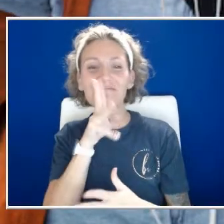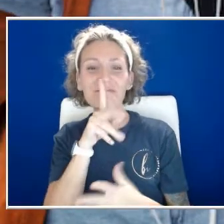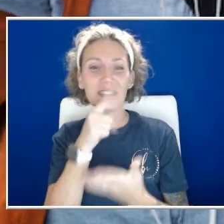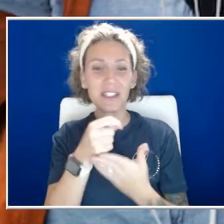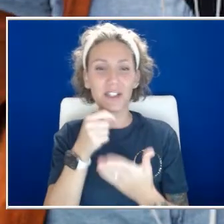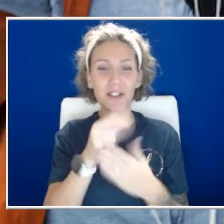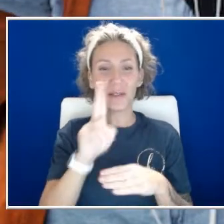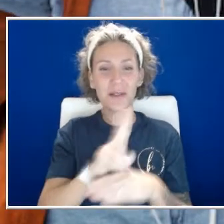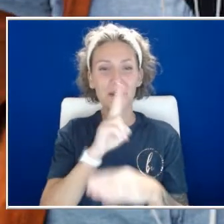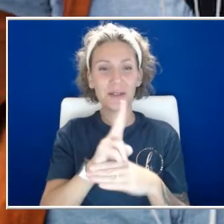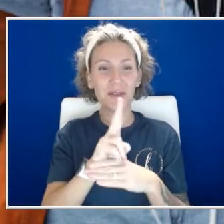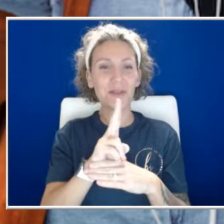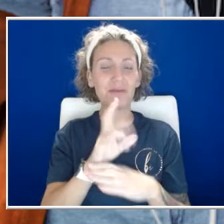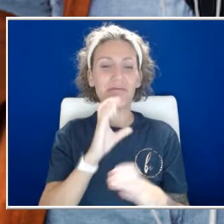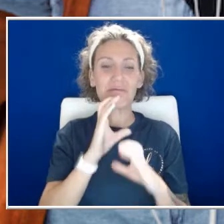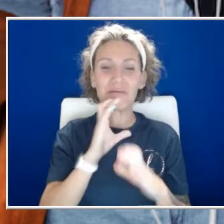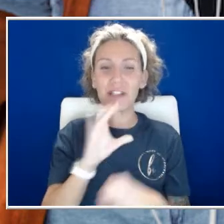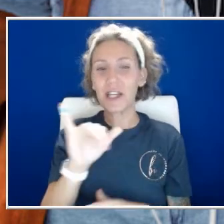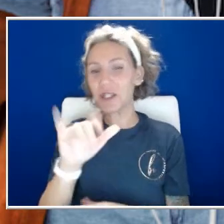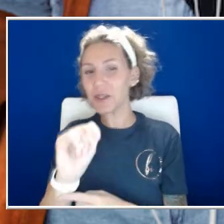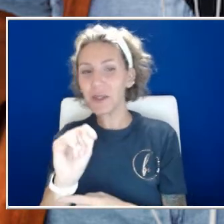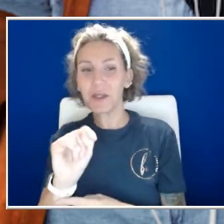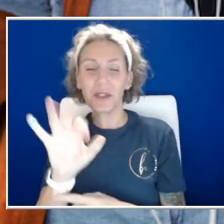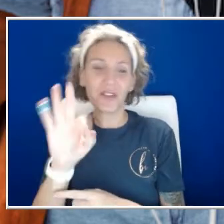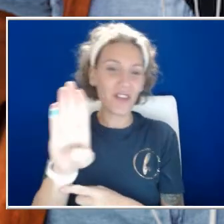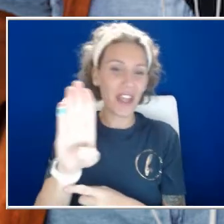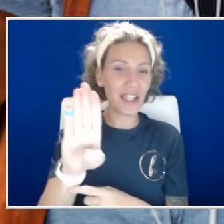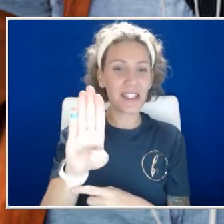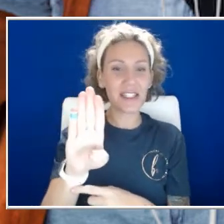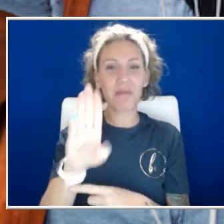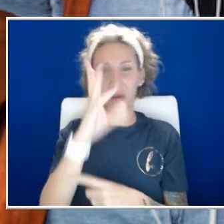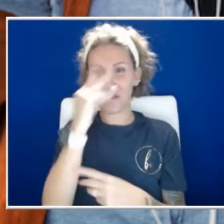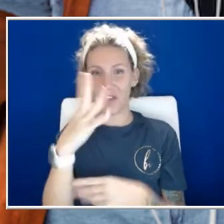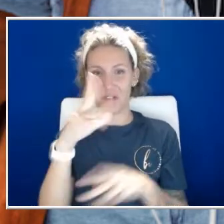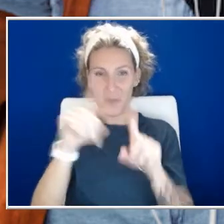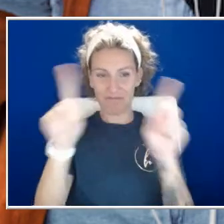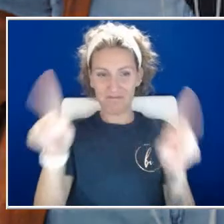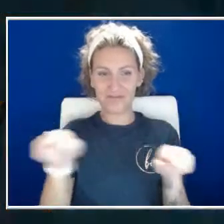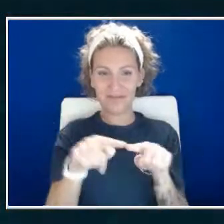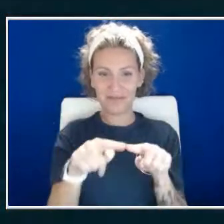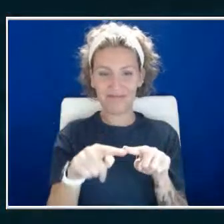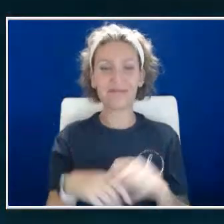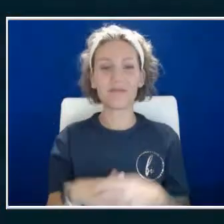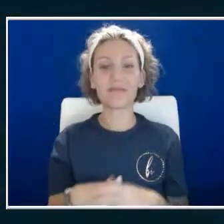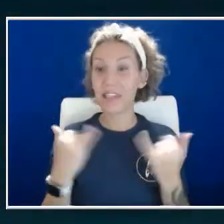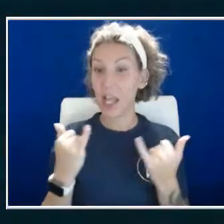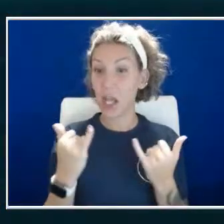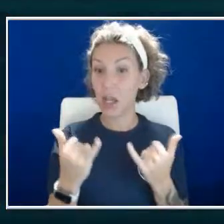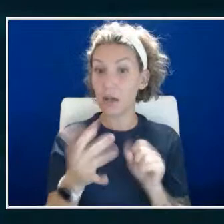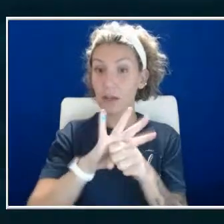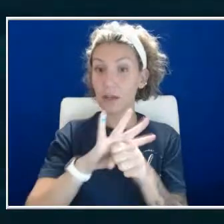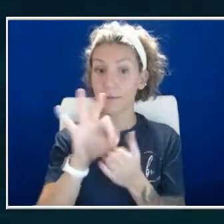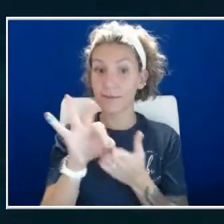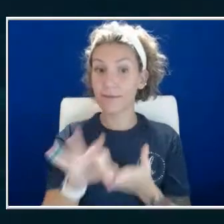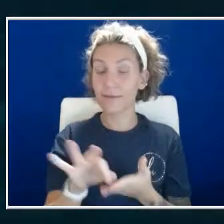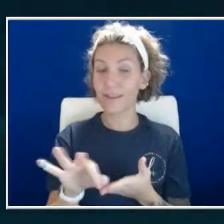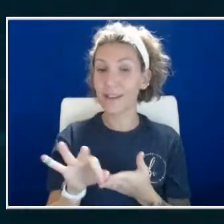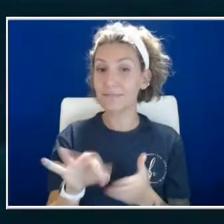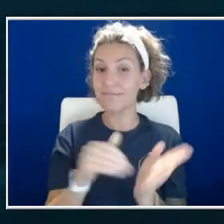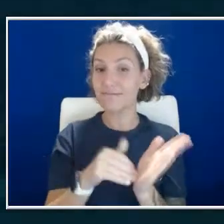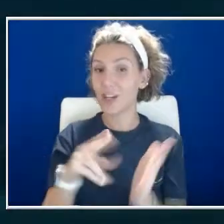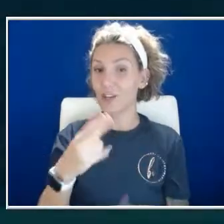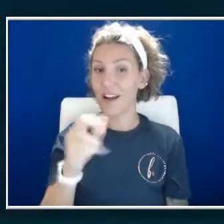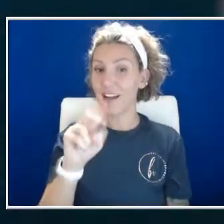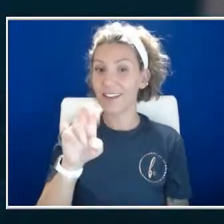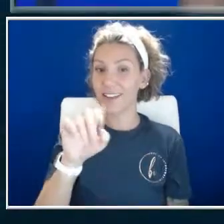You can tweet us or email the Medical News Network. The info is right there on your screen. Right now, let's get a quick check on our COVID count. Dr. Dana Hawkinson joining us. How are